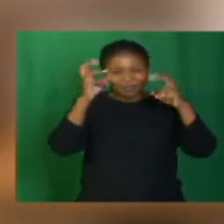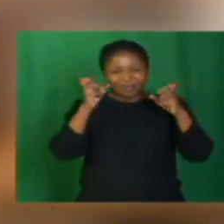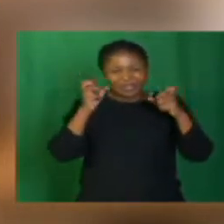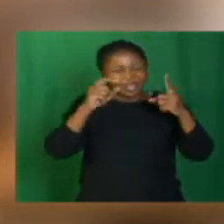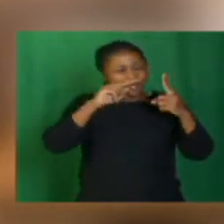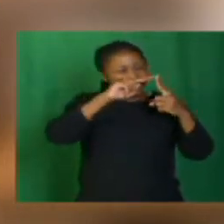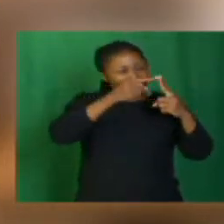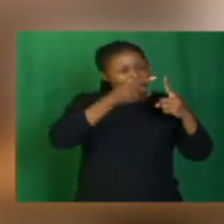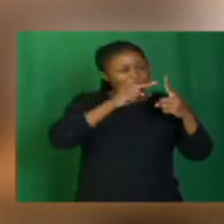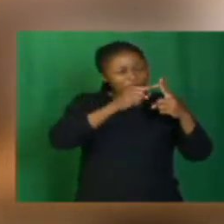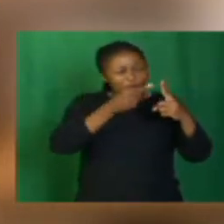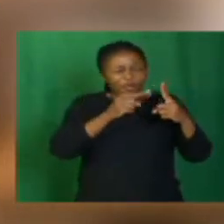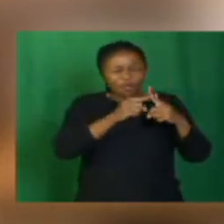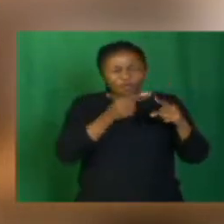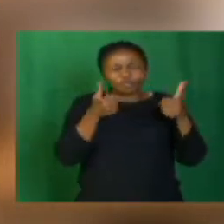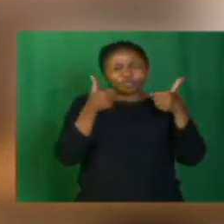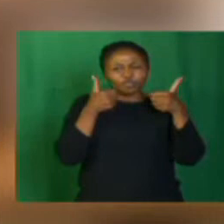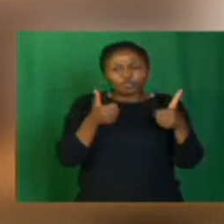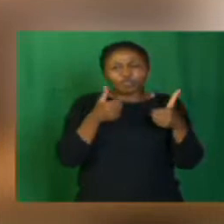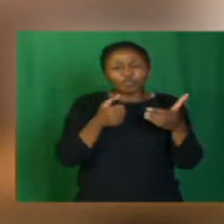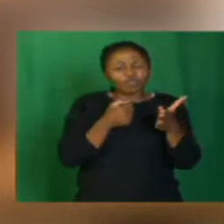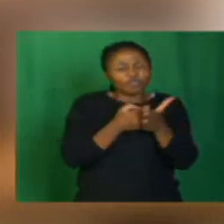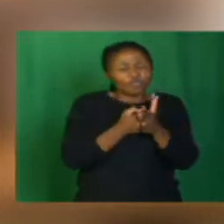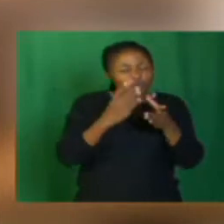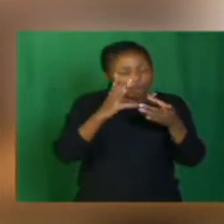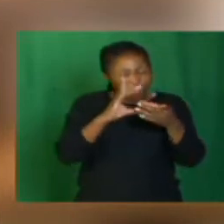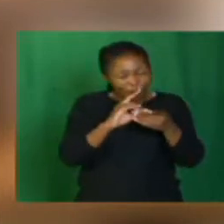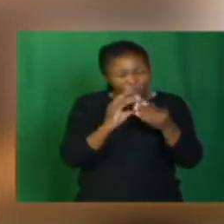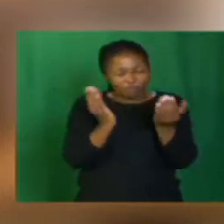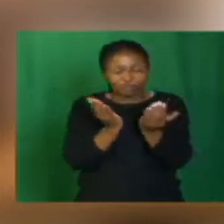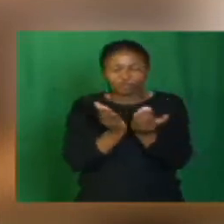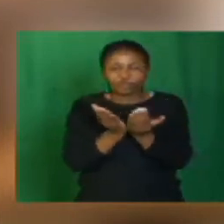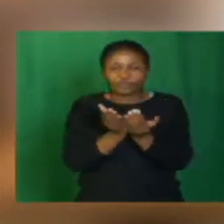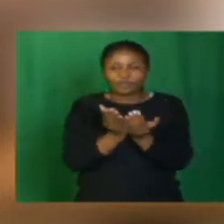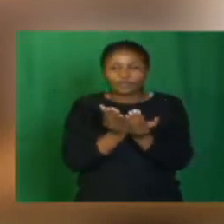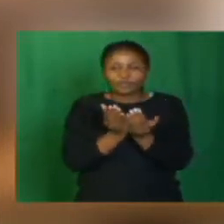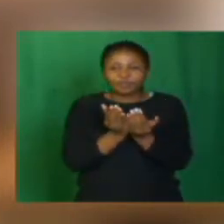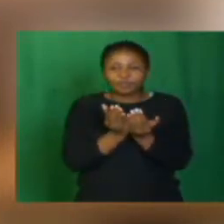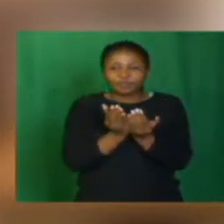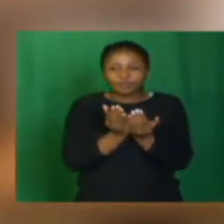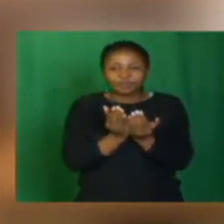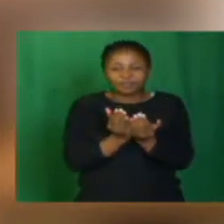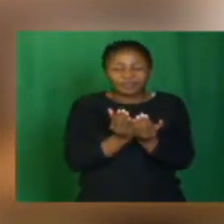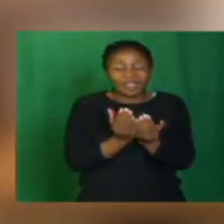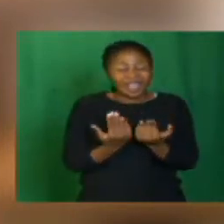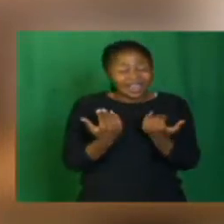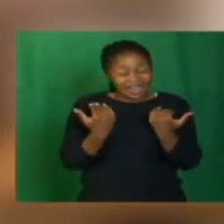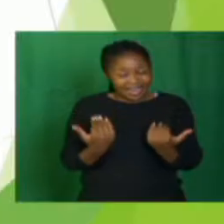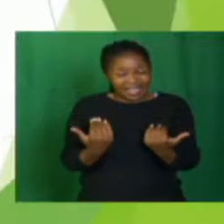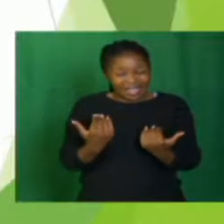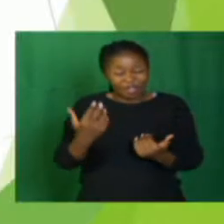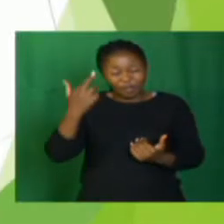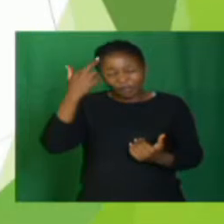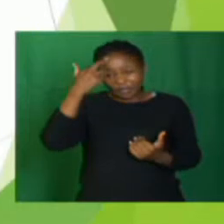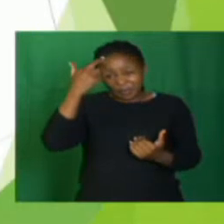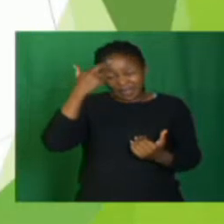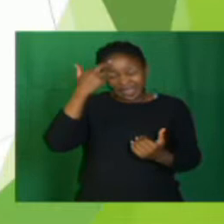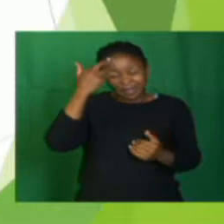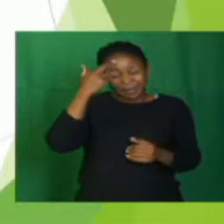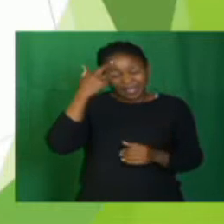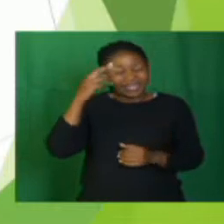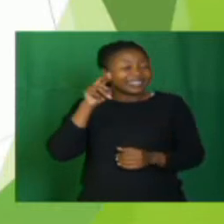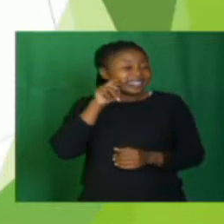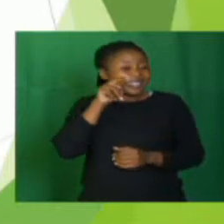that are marketing what? Homeschooling. Just a little reminder, remember to connect your paragraphs